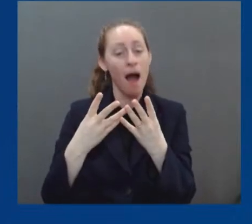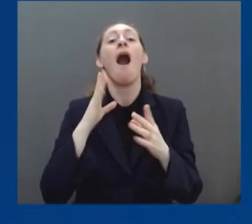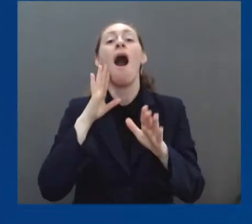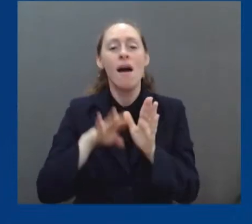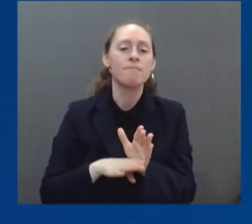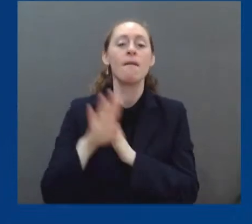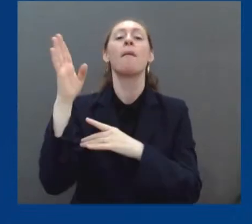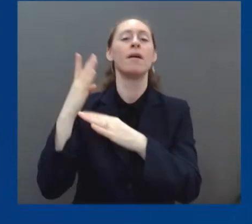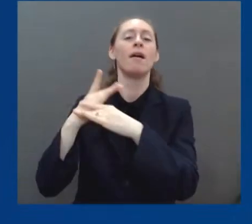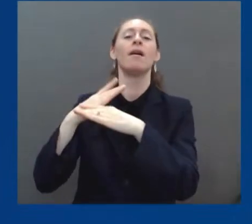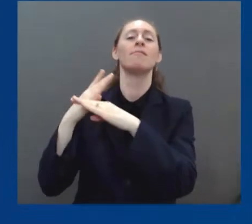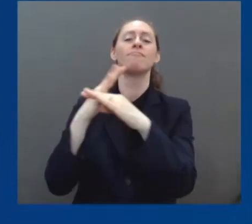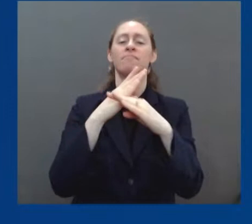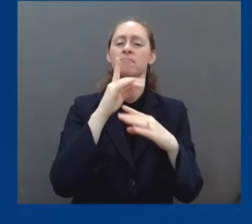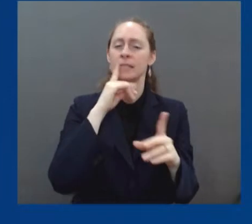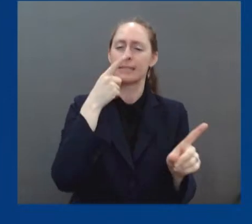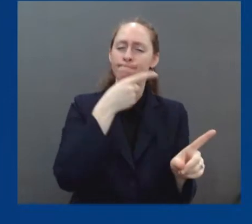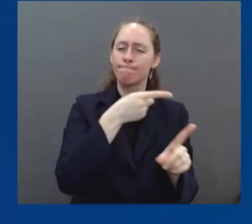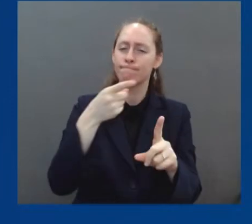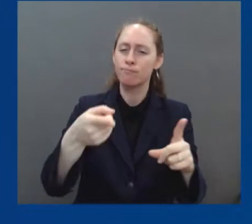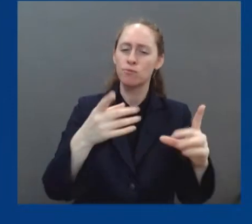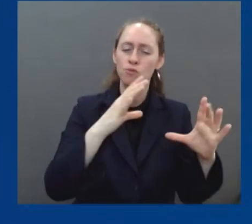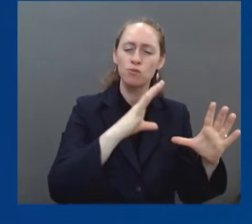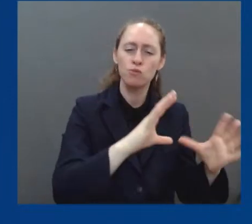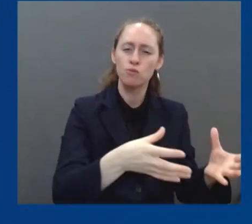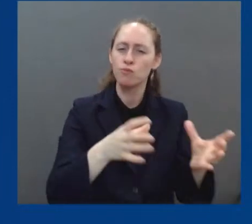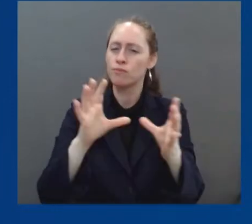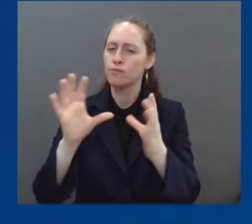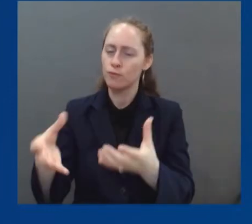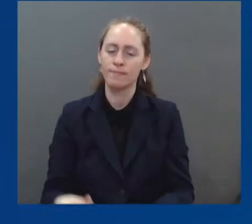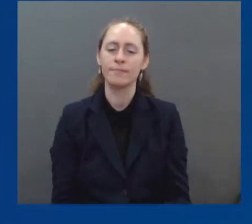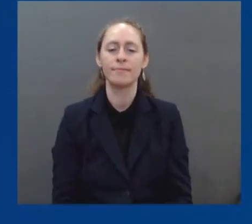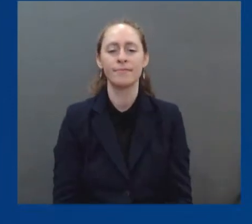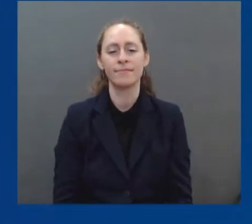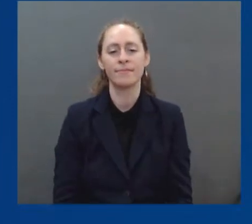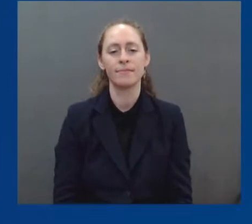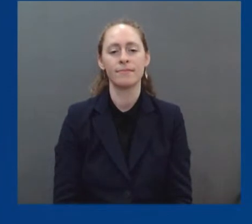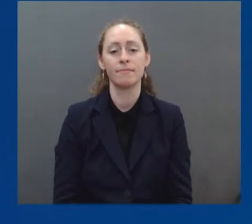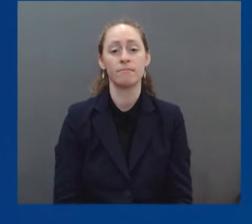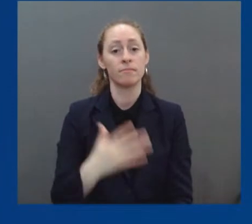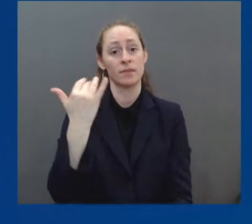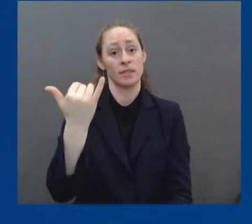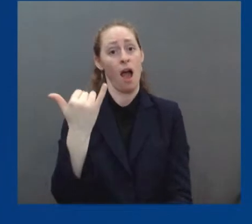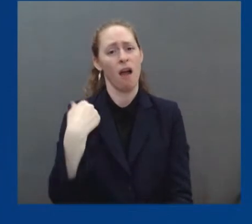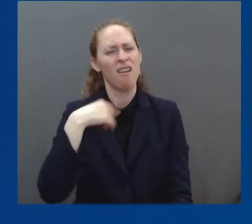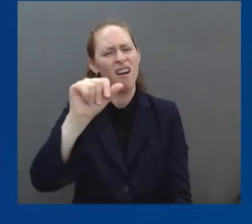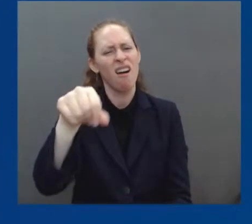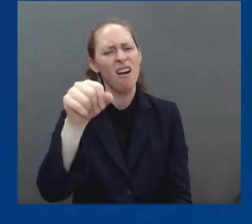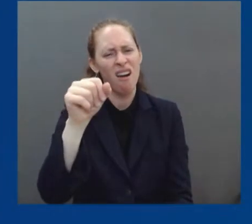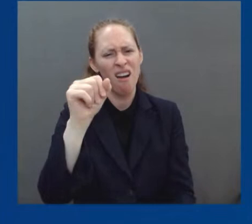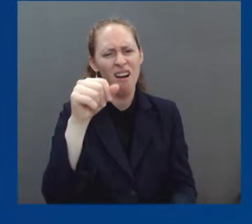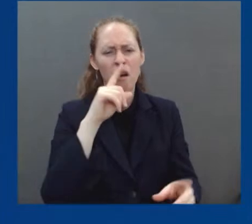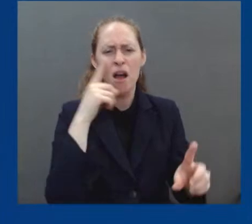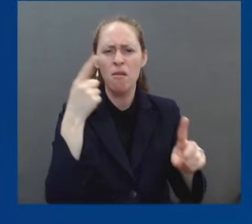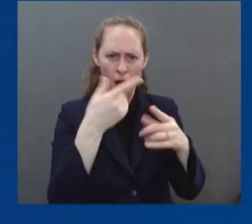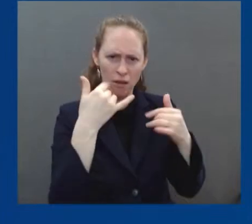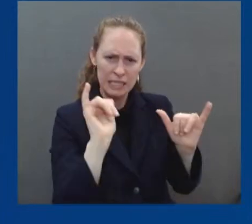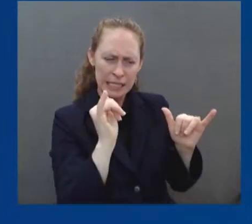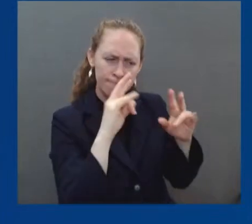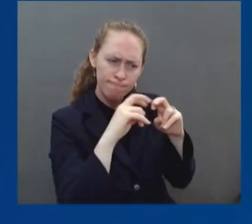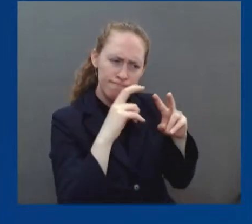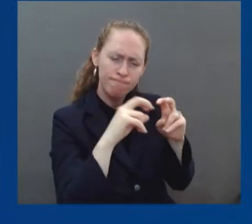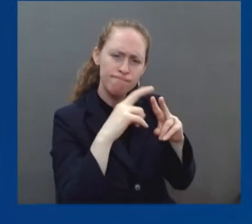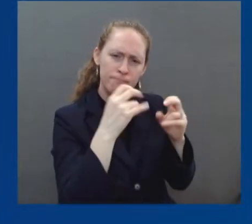at least for the short term, and we look forward to longer term data. Next slide. So let's take a look at some of